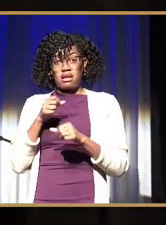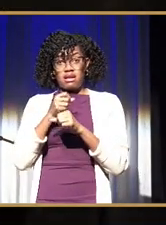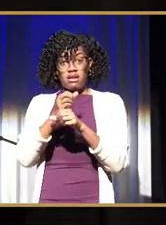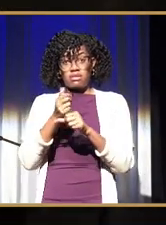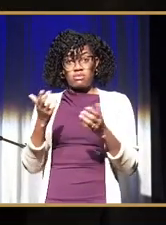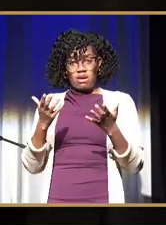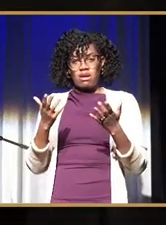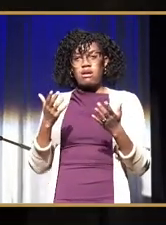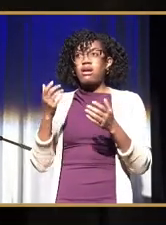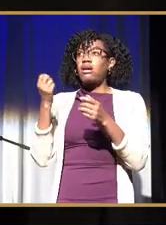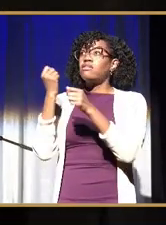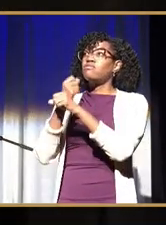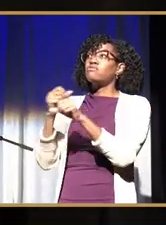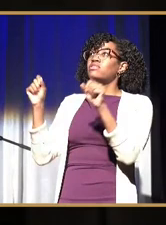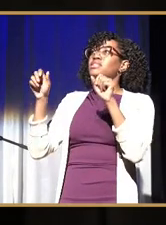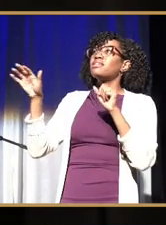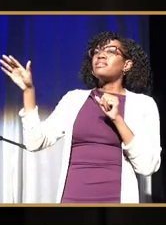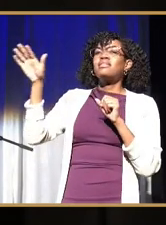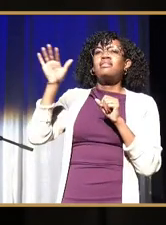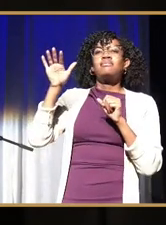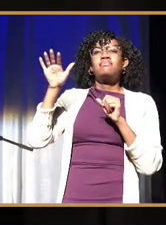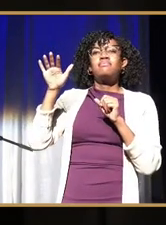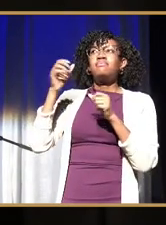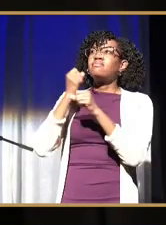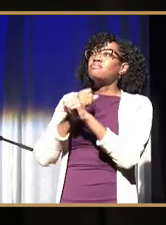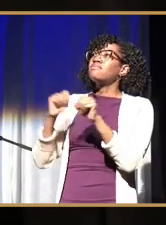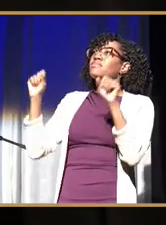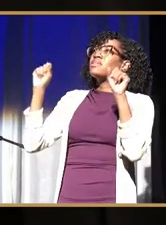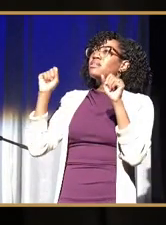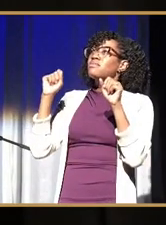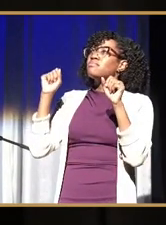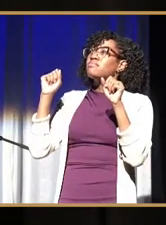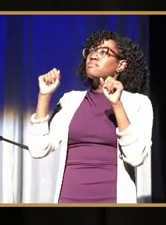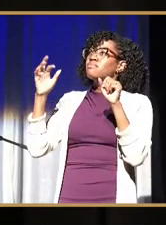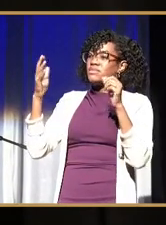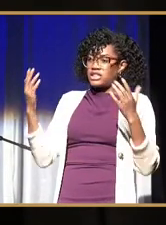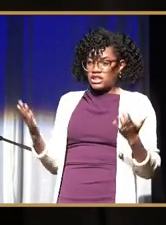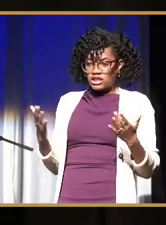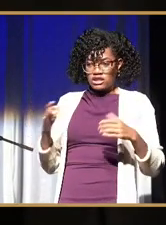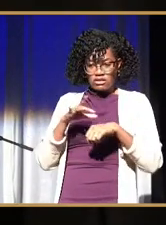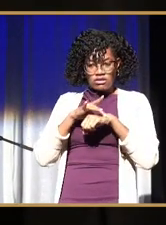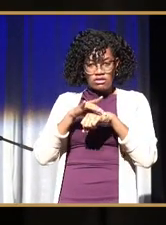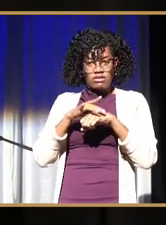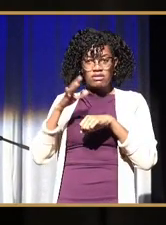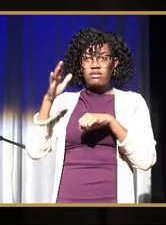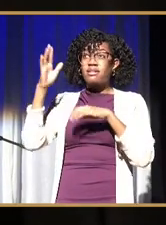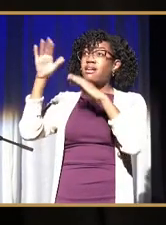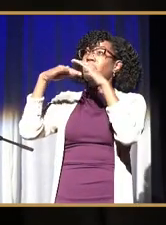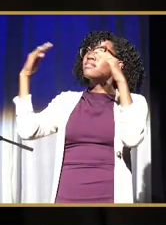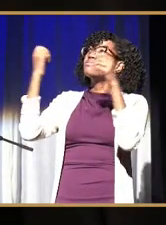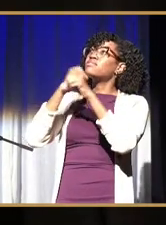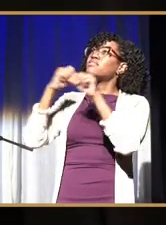a freedom that liberates not only here, but in the everlasting.